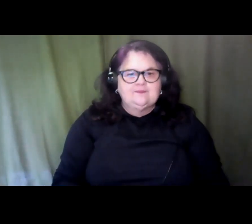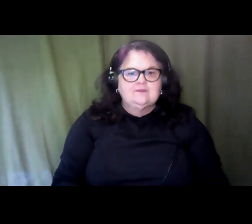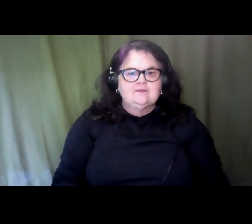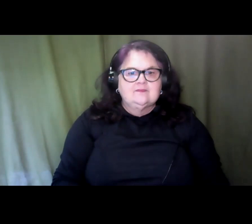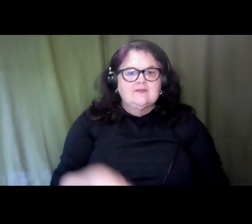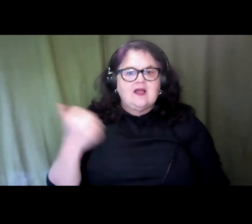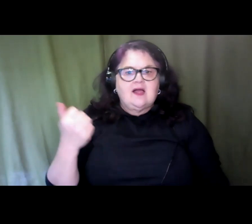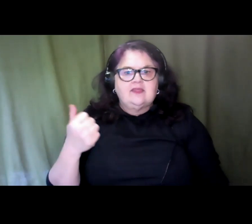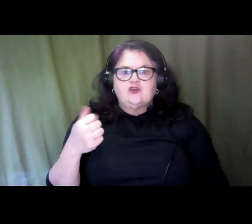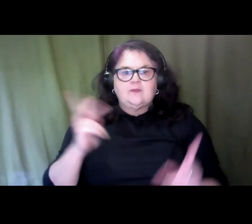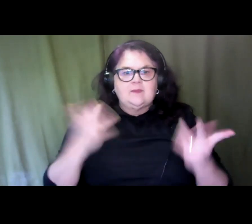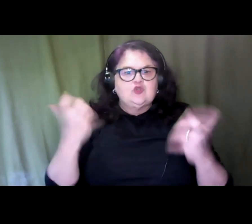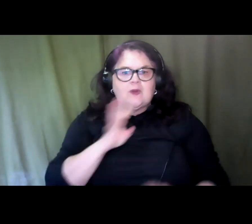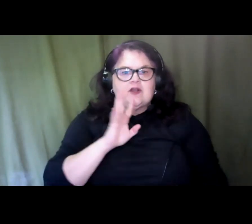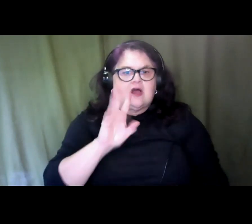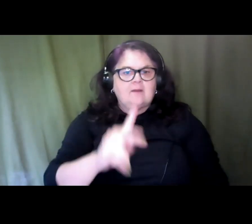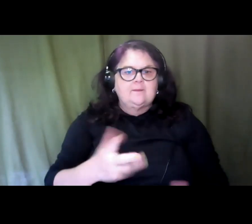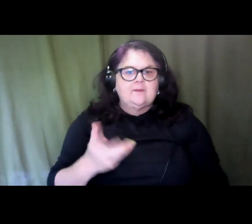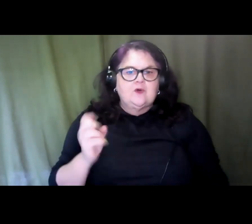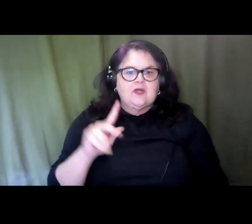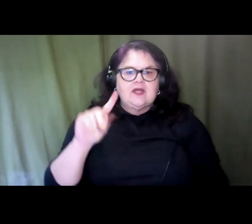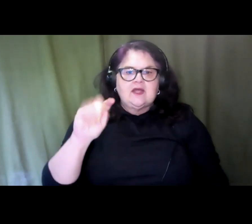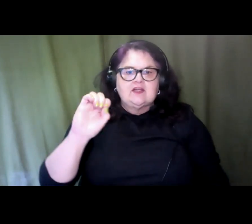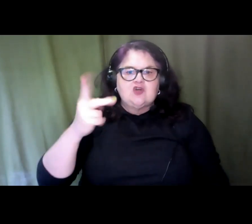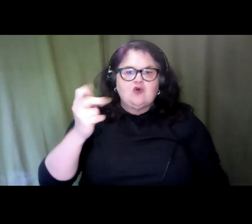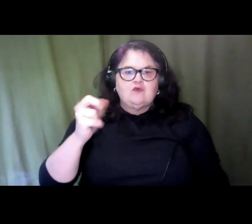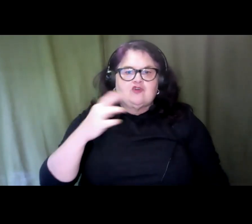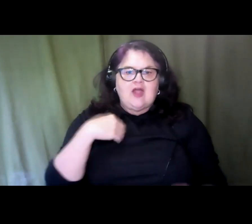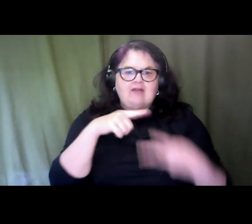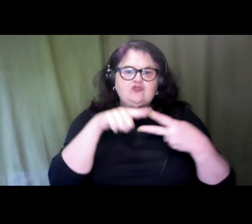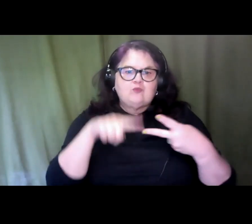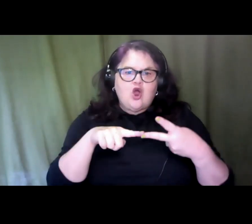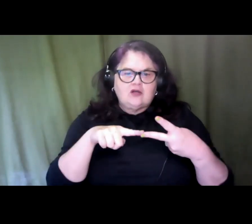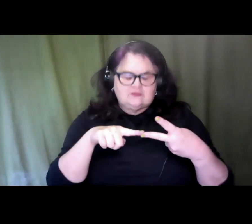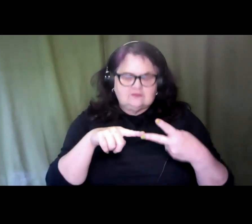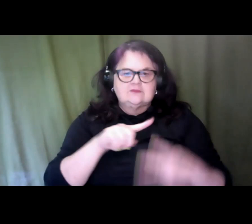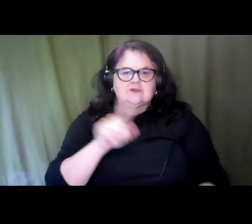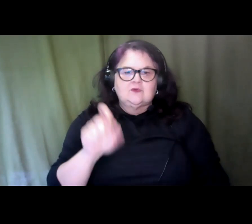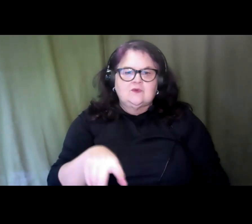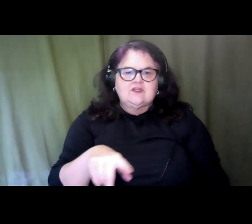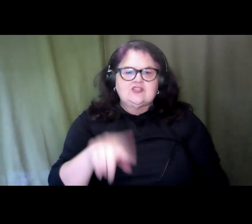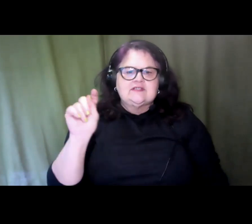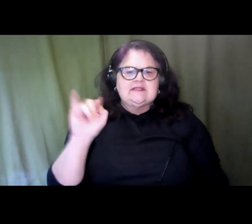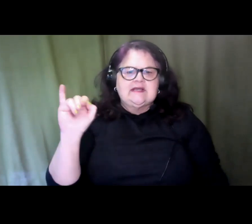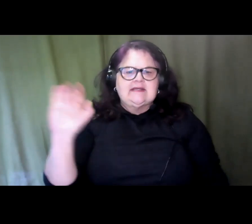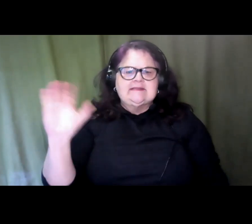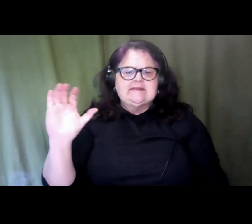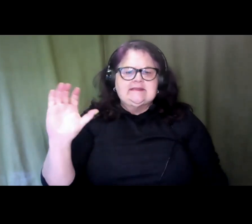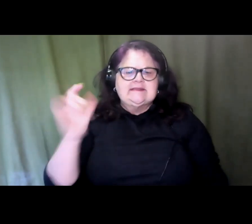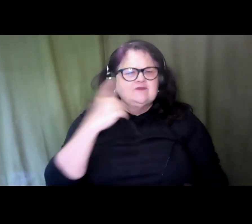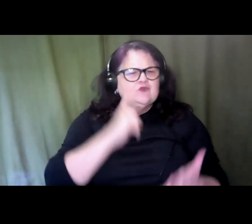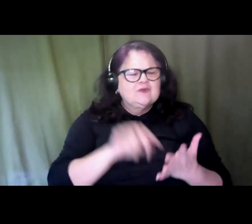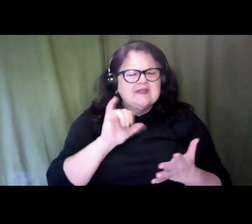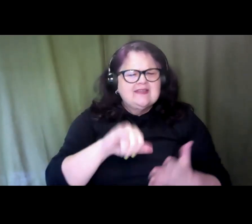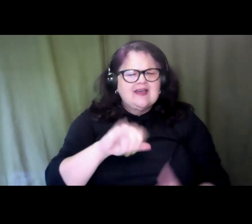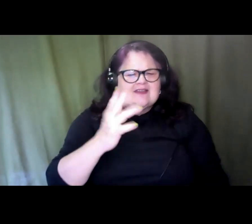pipe up. So Topher has a two-pronged question here, and it has to do with TICs. I don't know if you've noticed it in the chat,